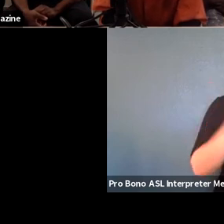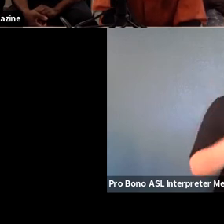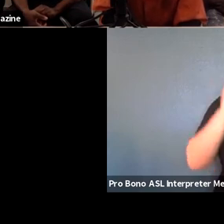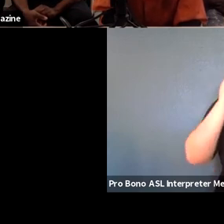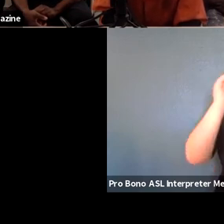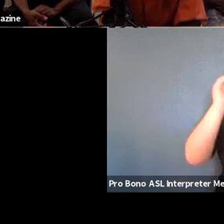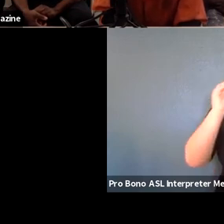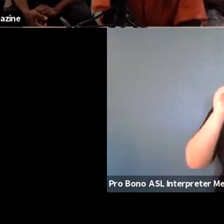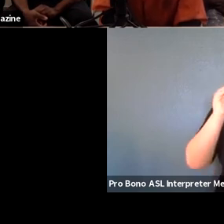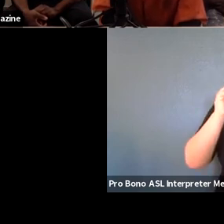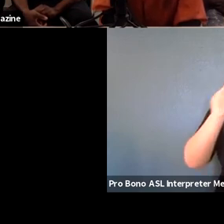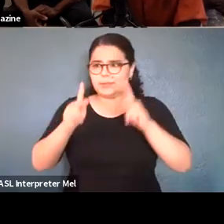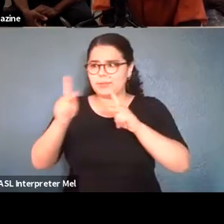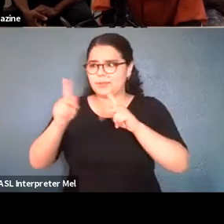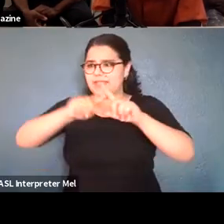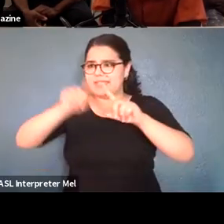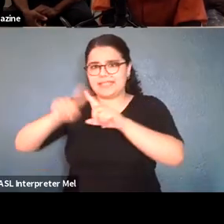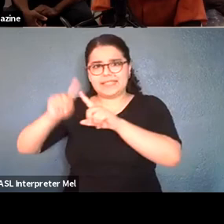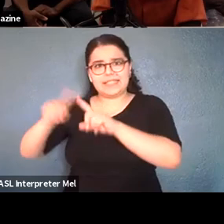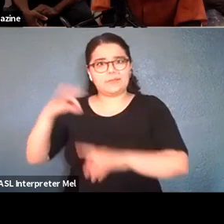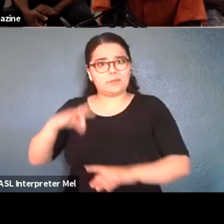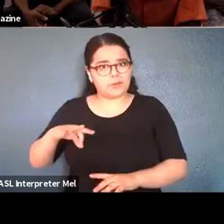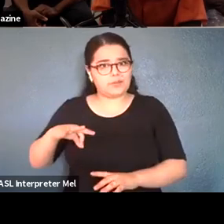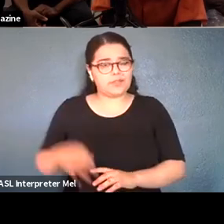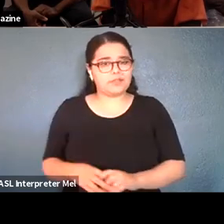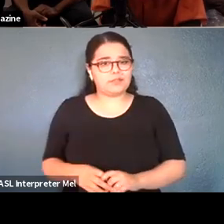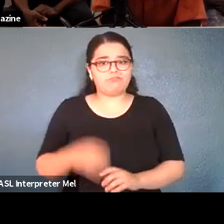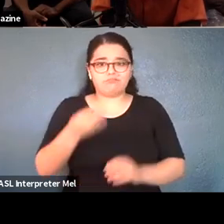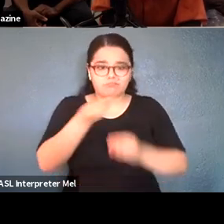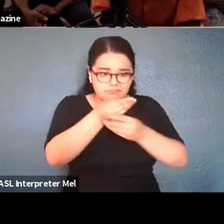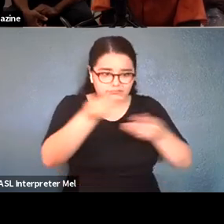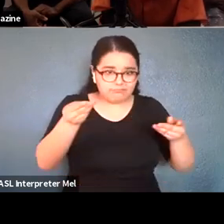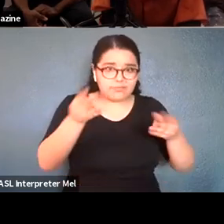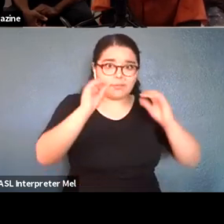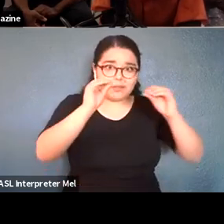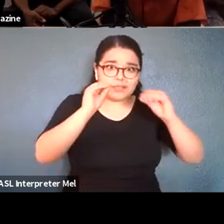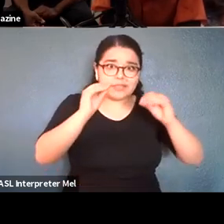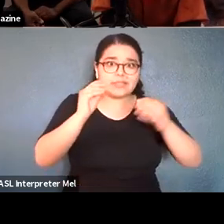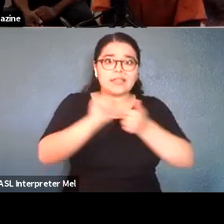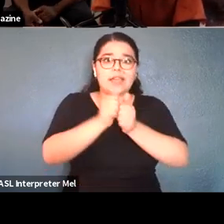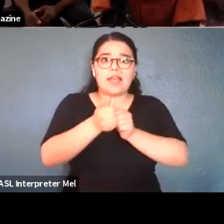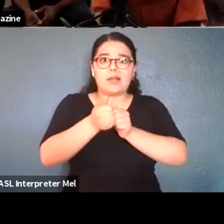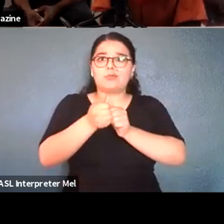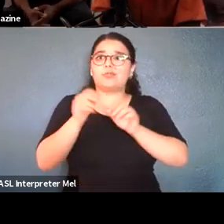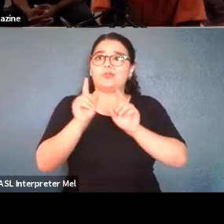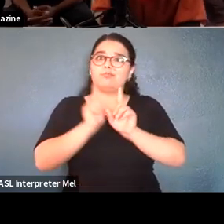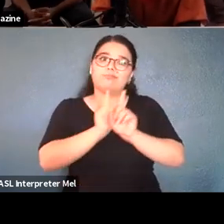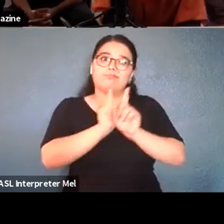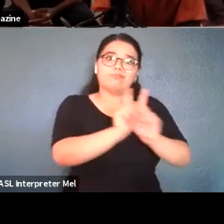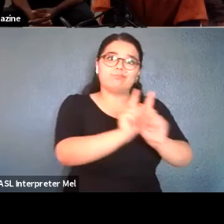class privilege how to stand in solidarity, how to walk with and radically